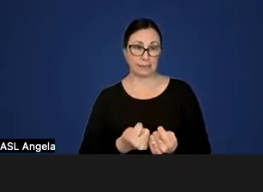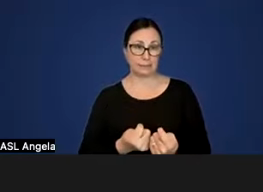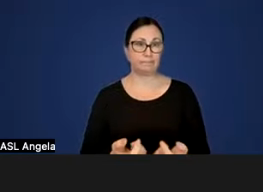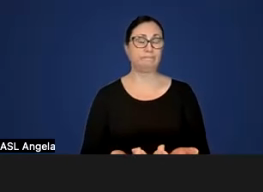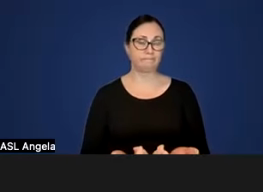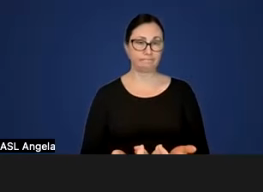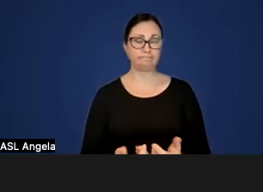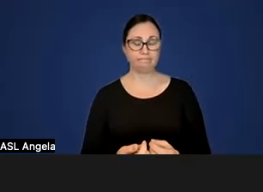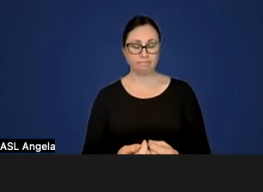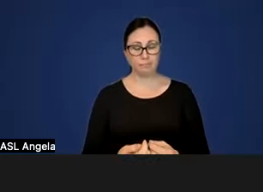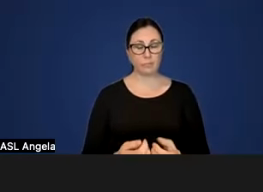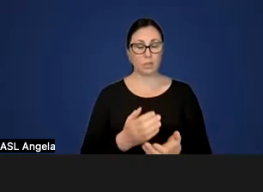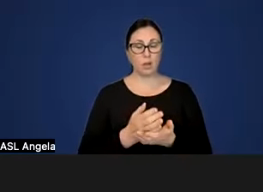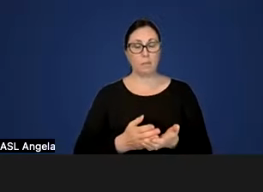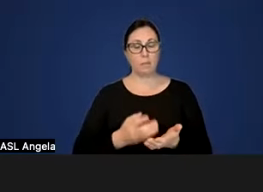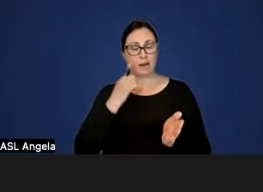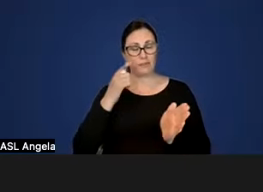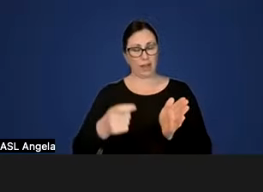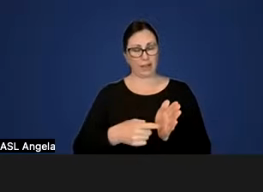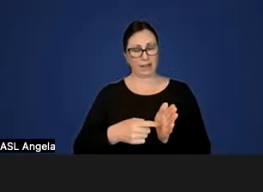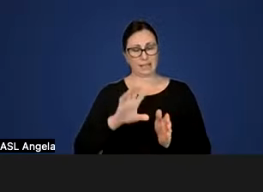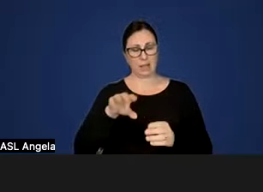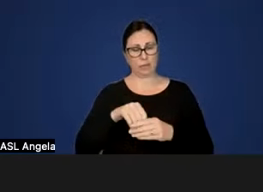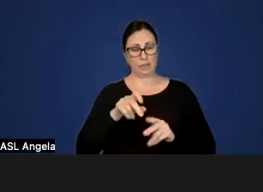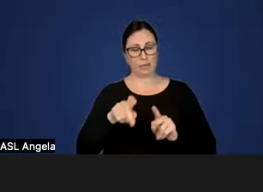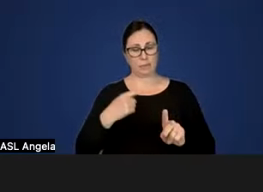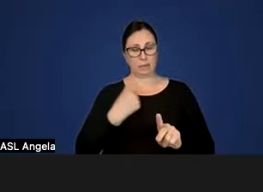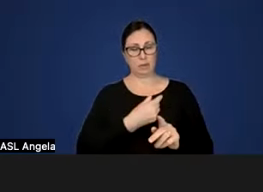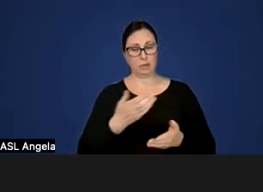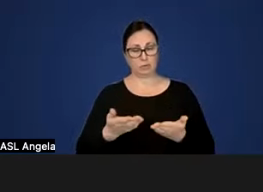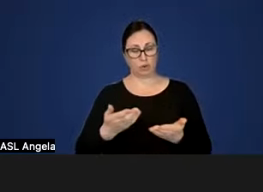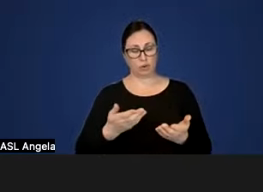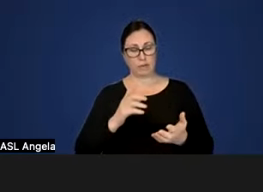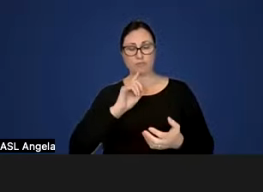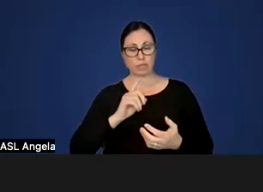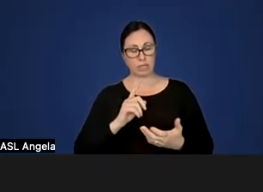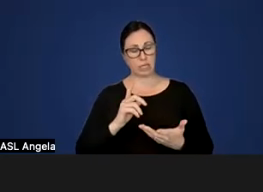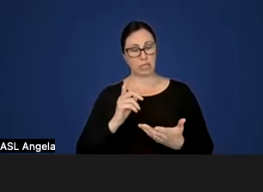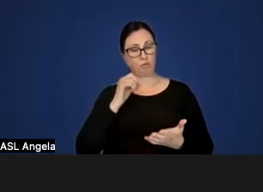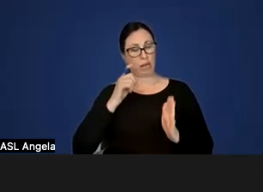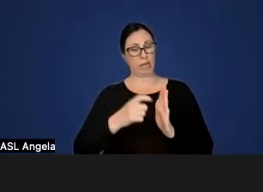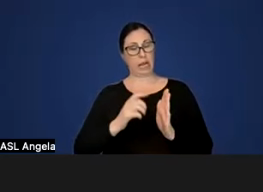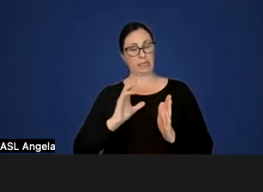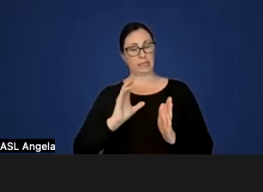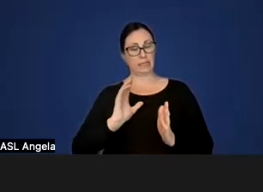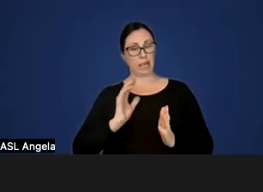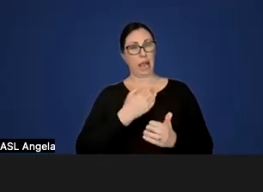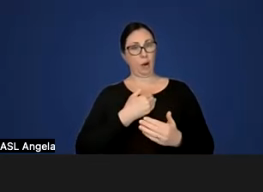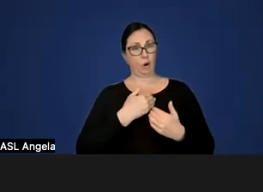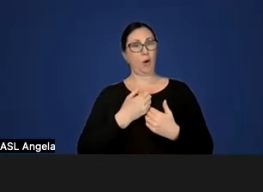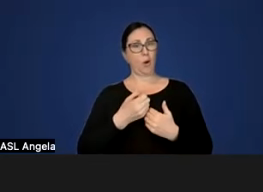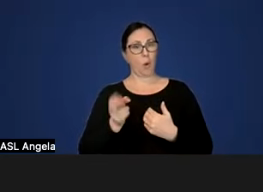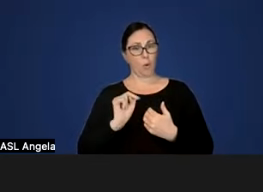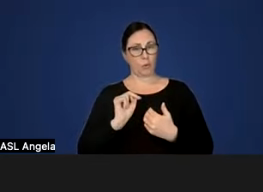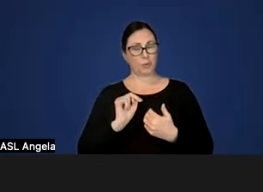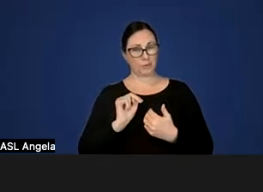of recognizing that in the people we serve is also recognizing our own coping mechanisms as advocates. I was just